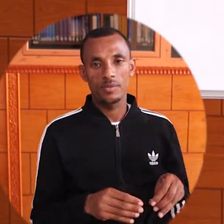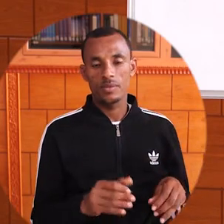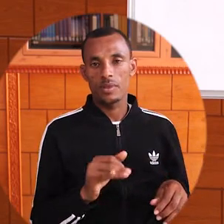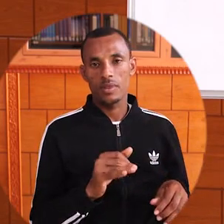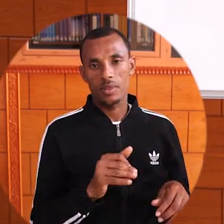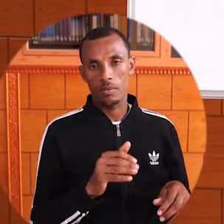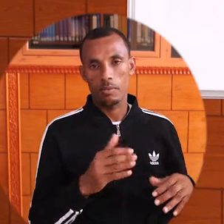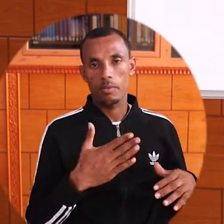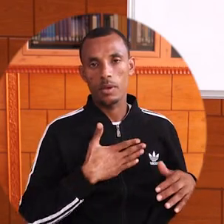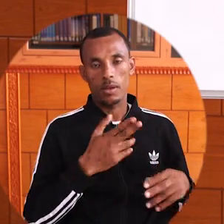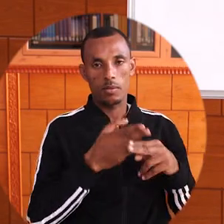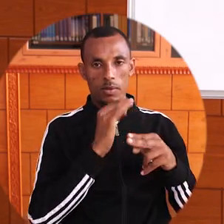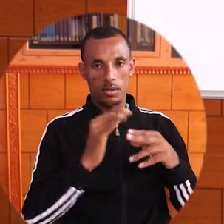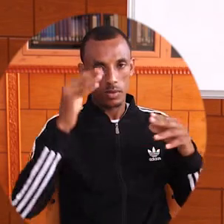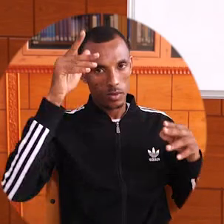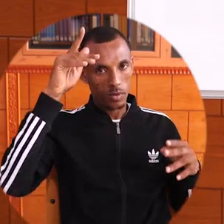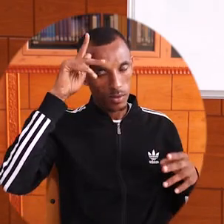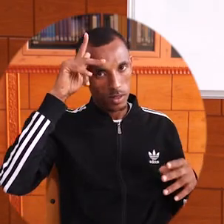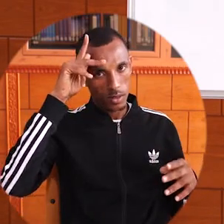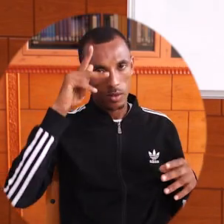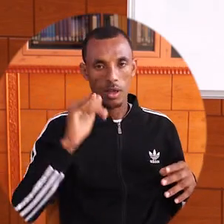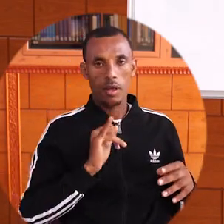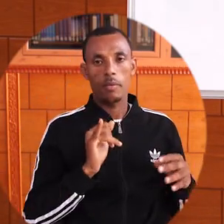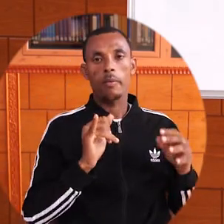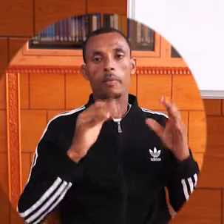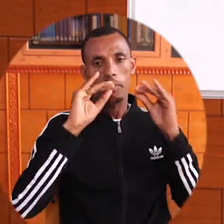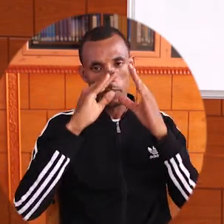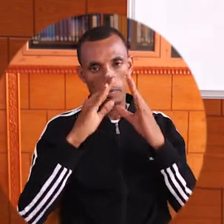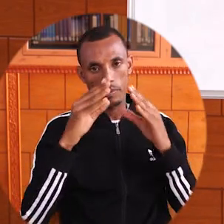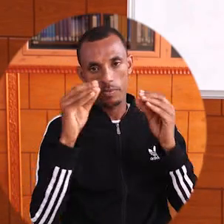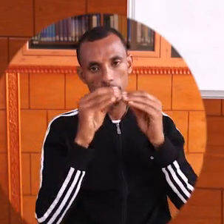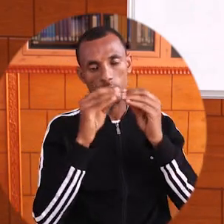I am Mr. Kumulacho. I am grade 7 mathematics teacher.